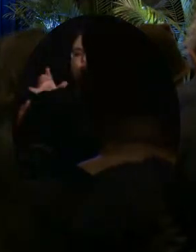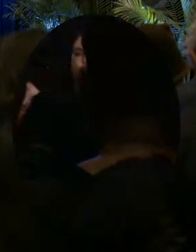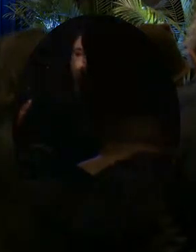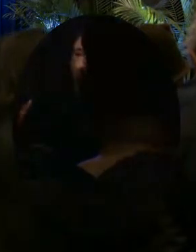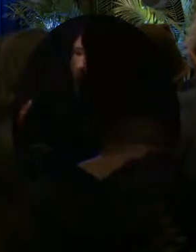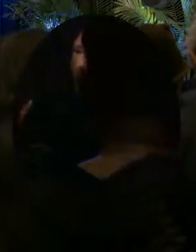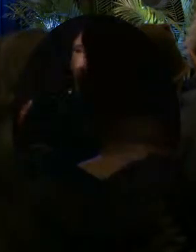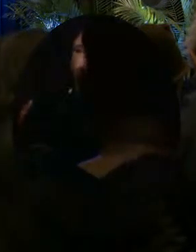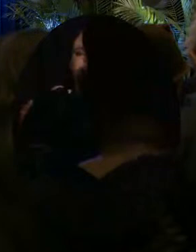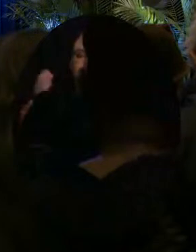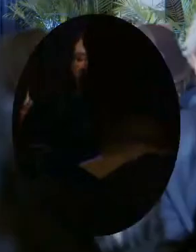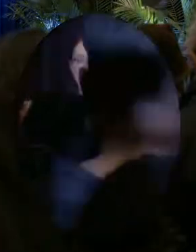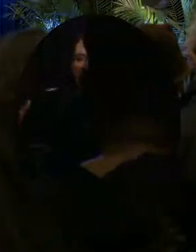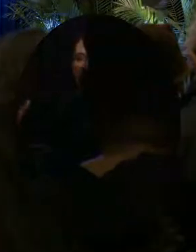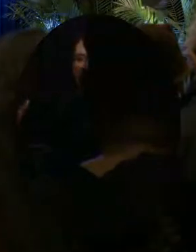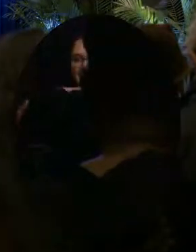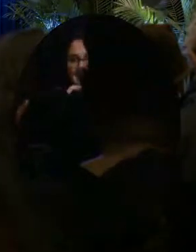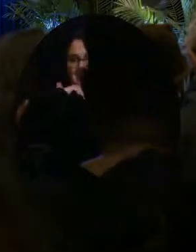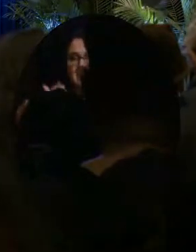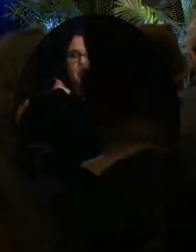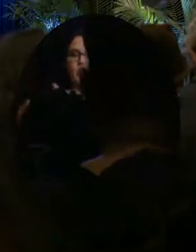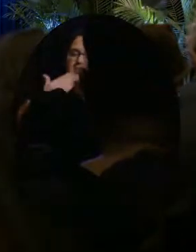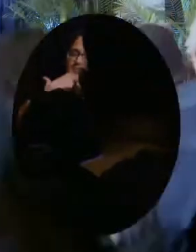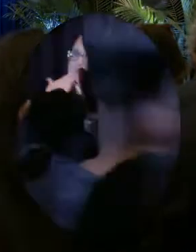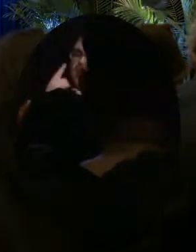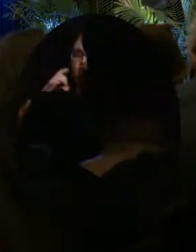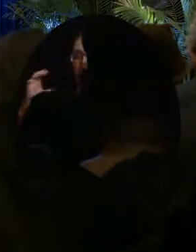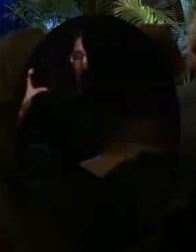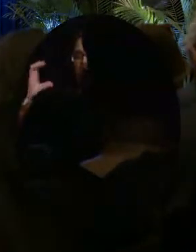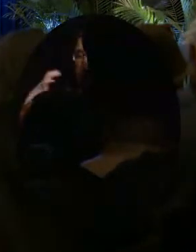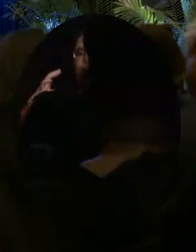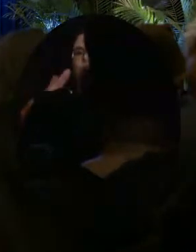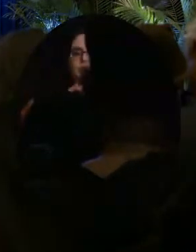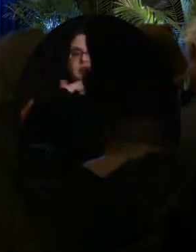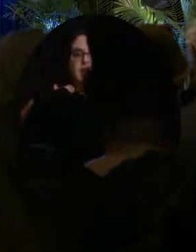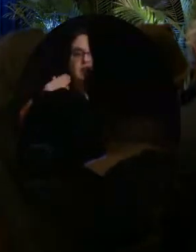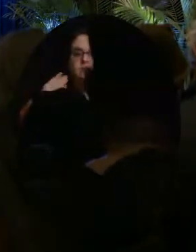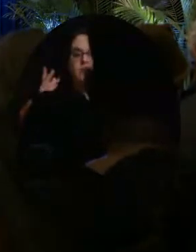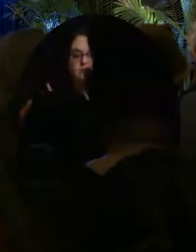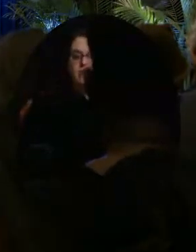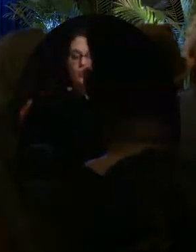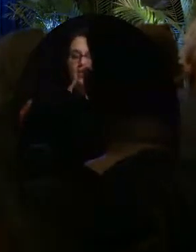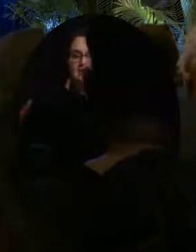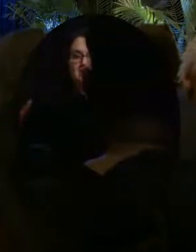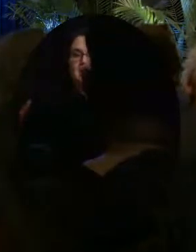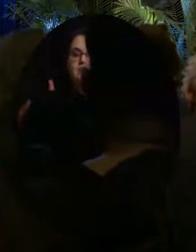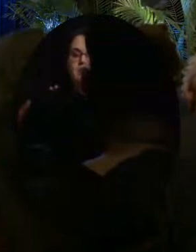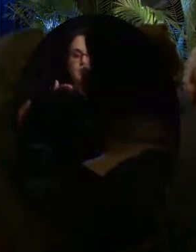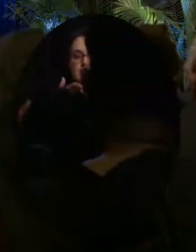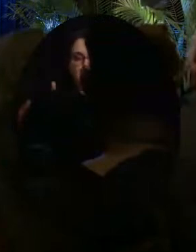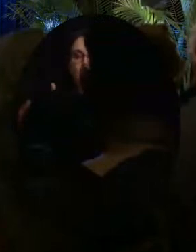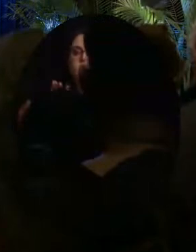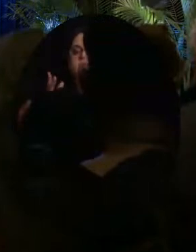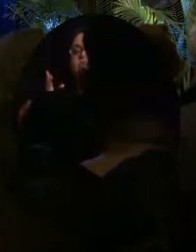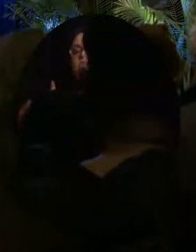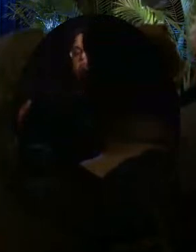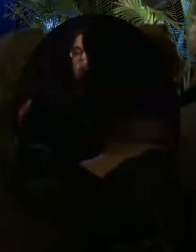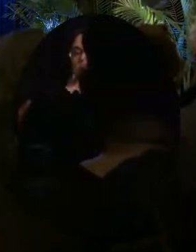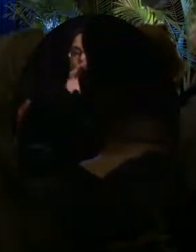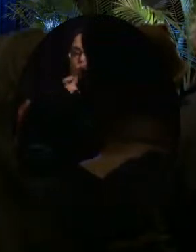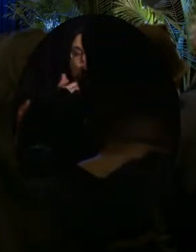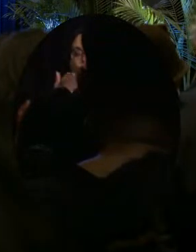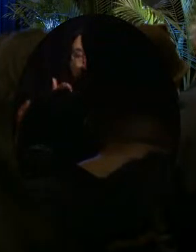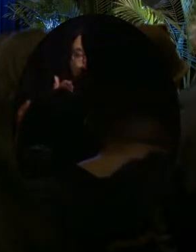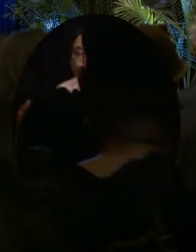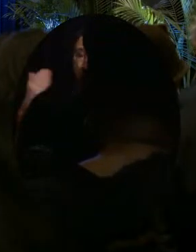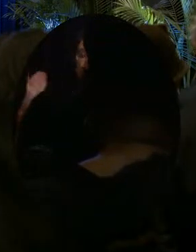done in this city. We thank you for this capital city, for those that lead, for those that serve, for those that serve